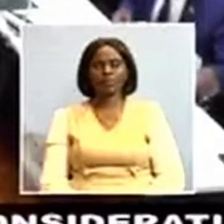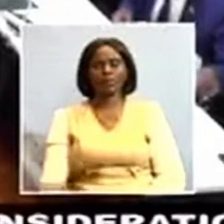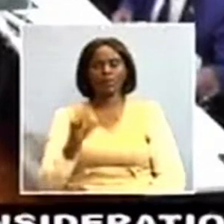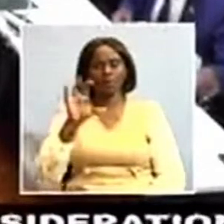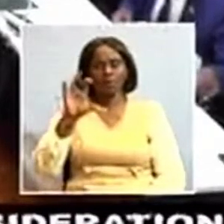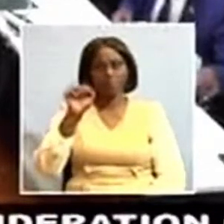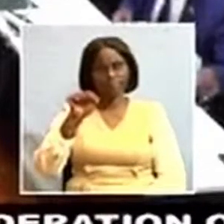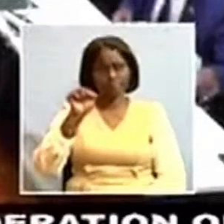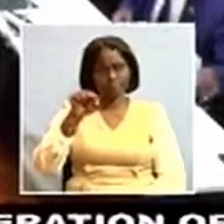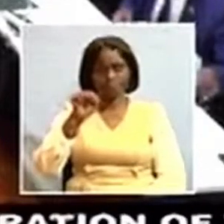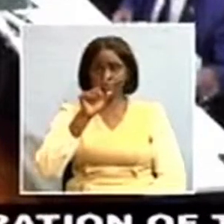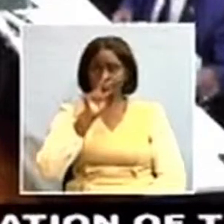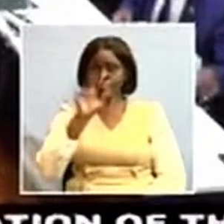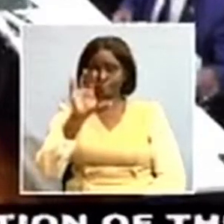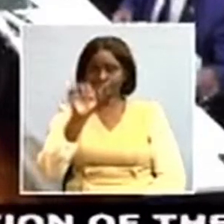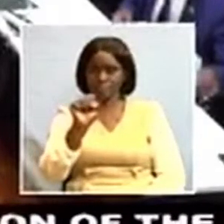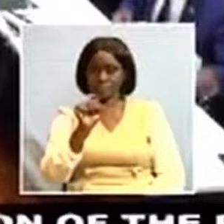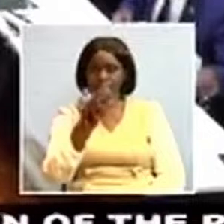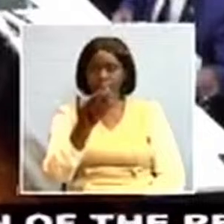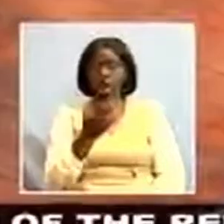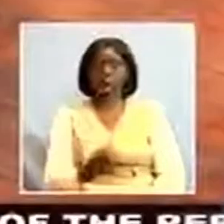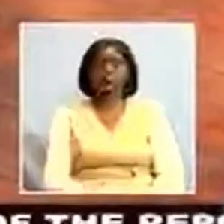Yes.